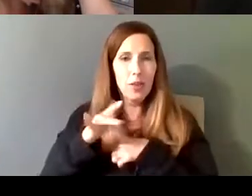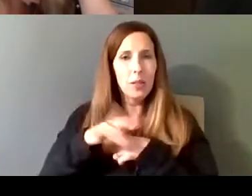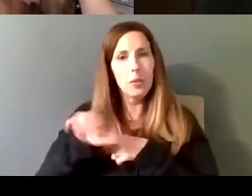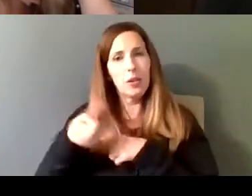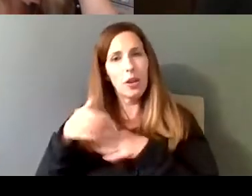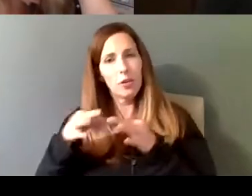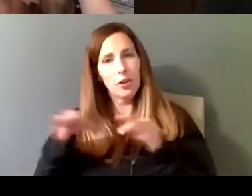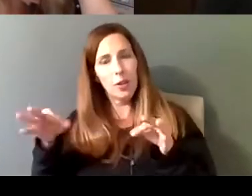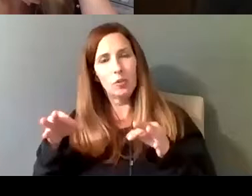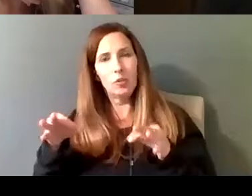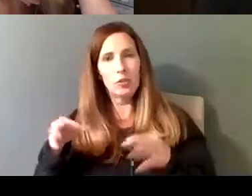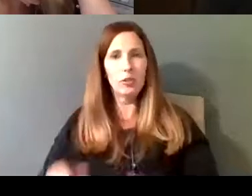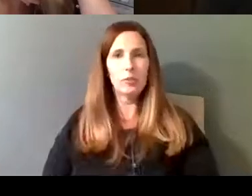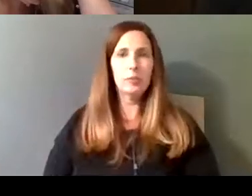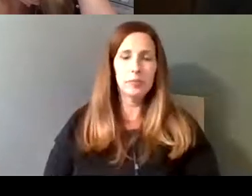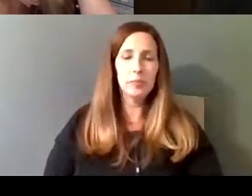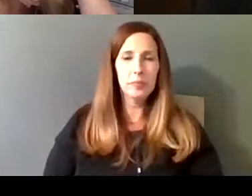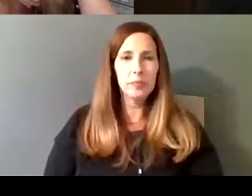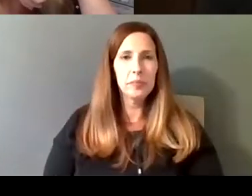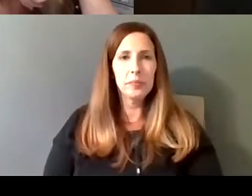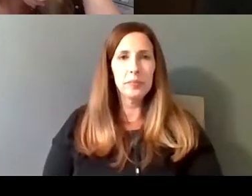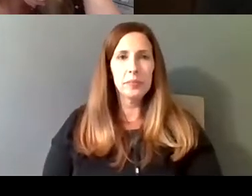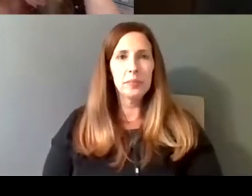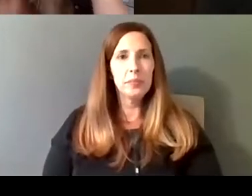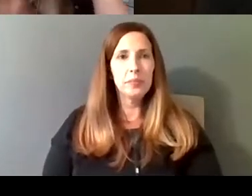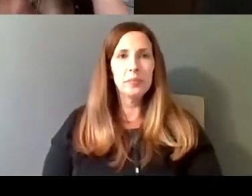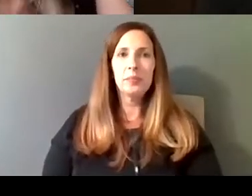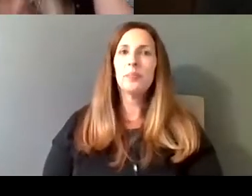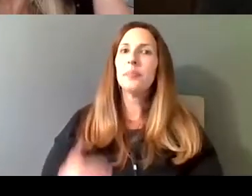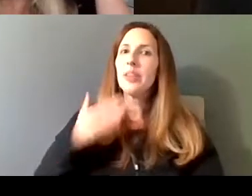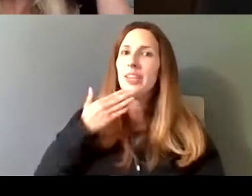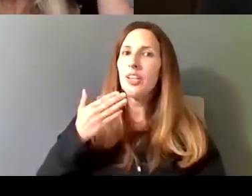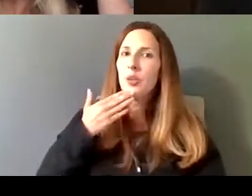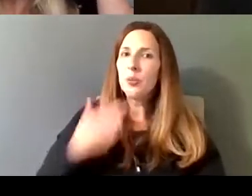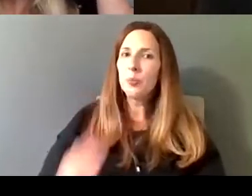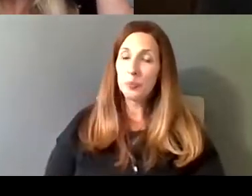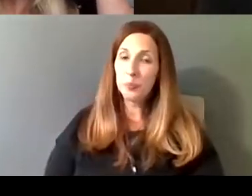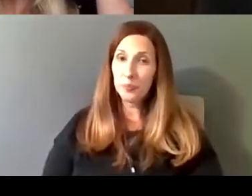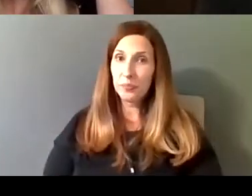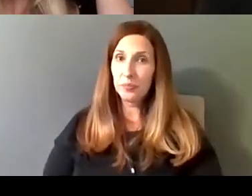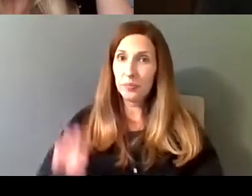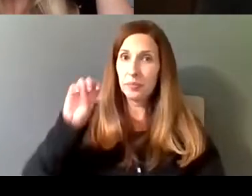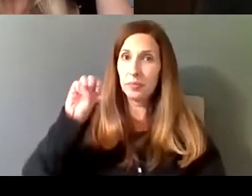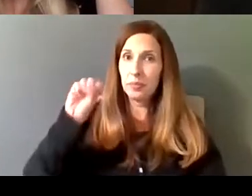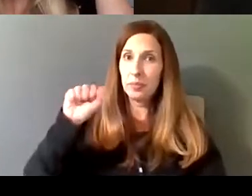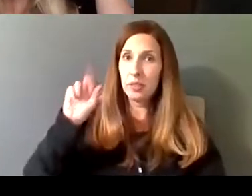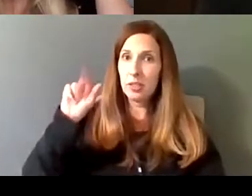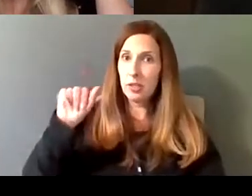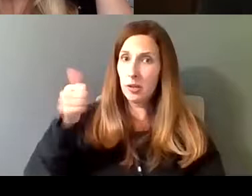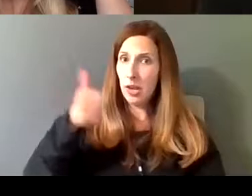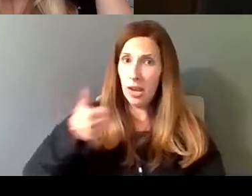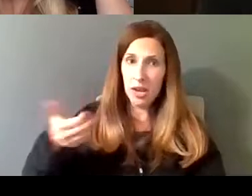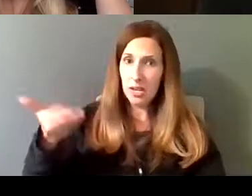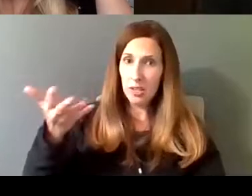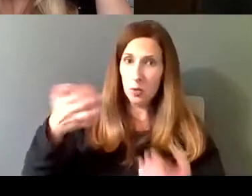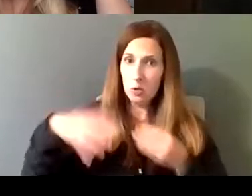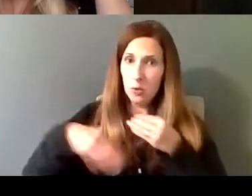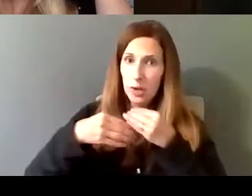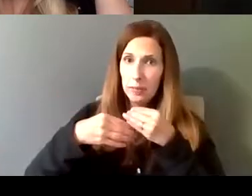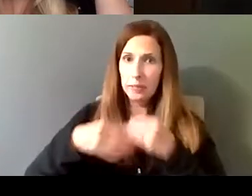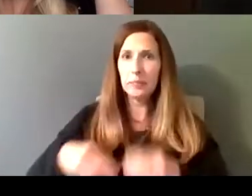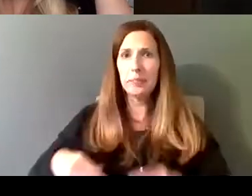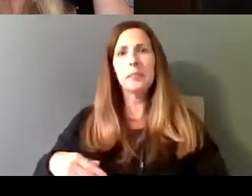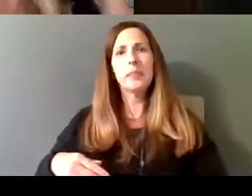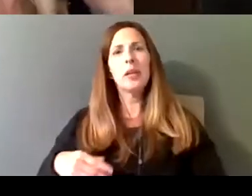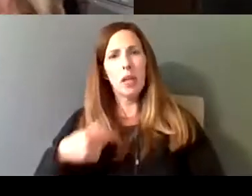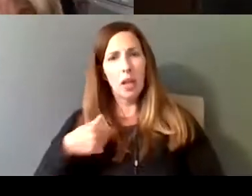languages to kind of address that. Thank you. Sarah, anything to add to that? I would say